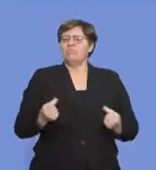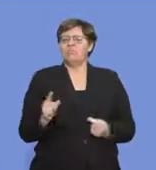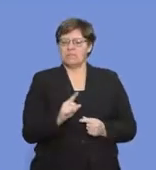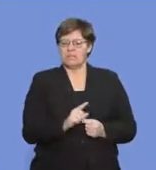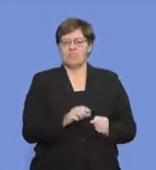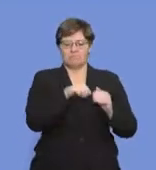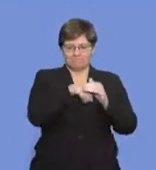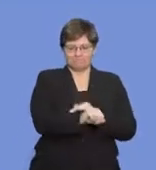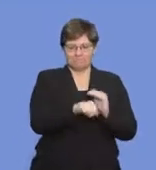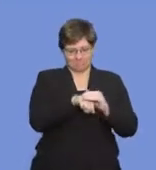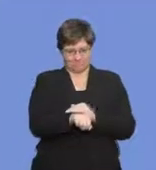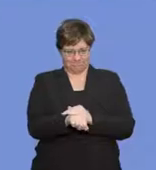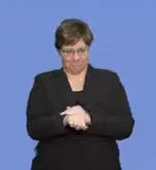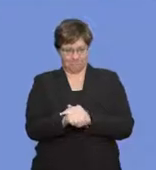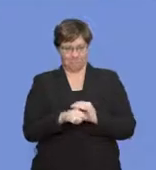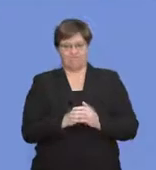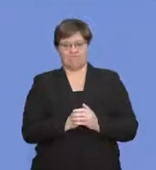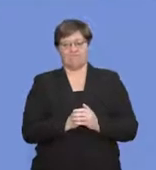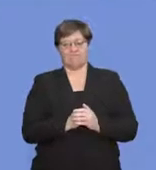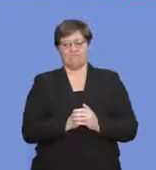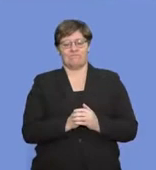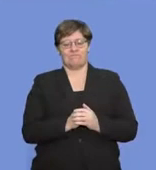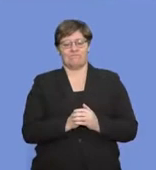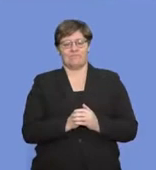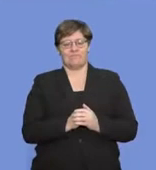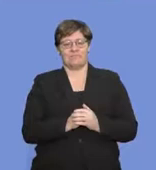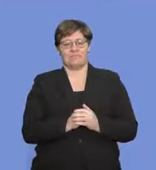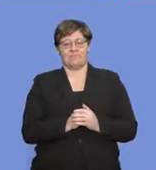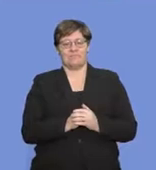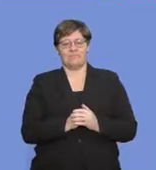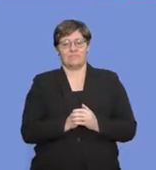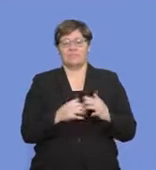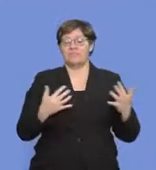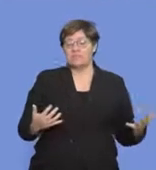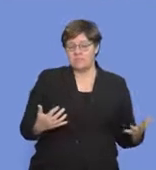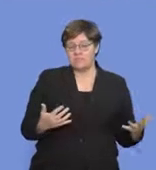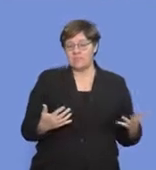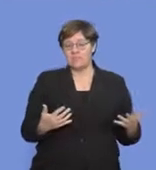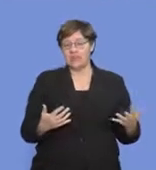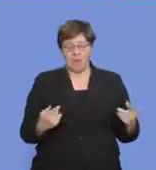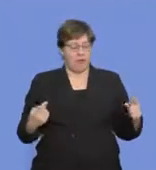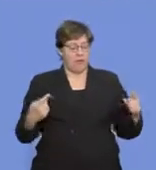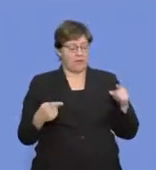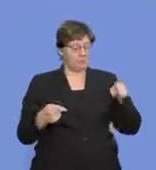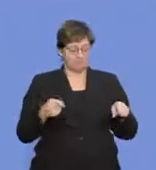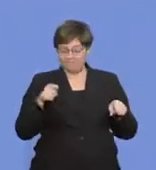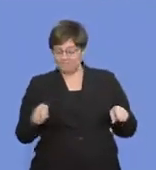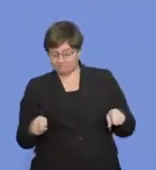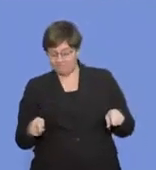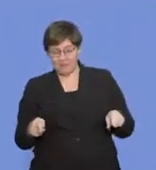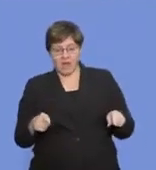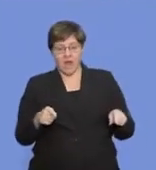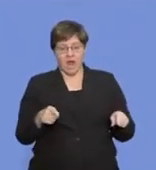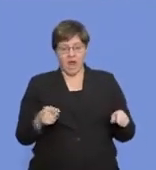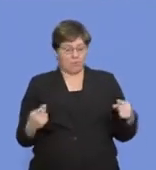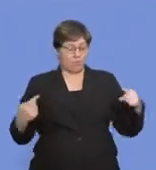with reproduction, obviously, and it's where organisms, so to prevent crossbreeding of species.